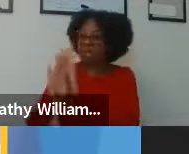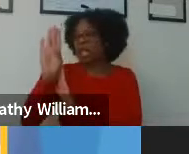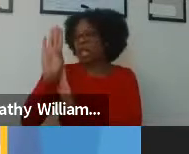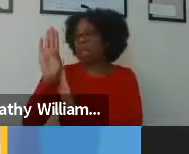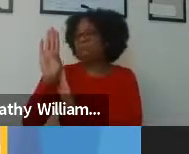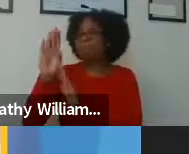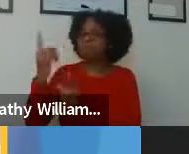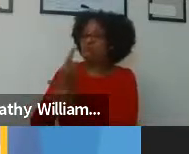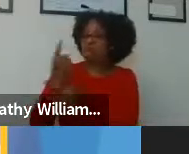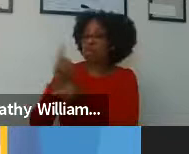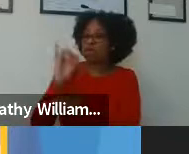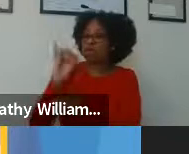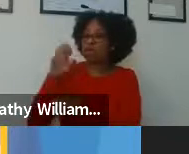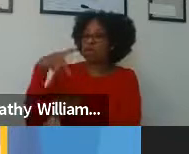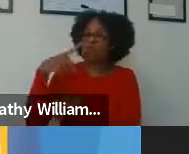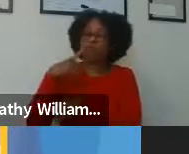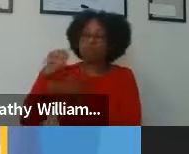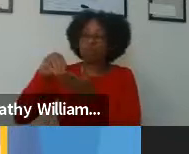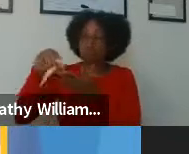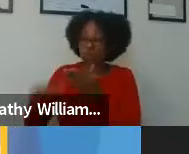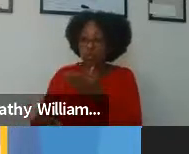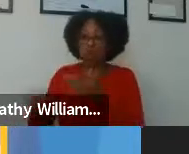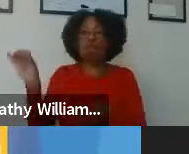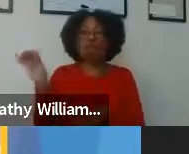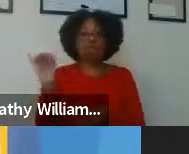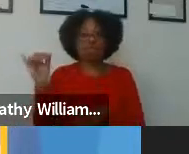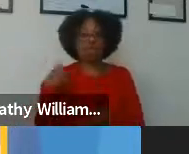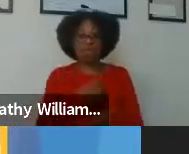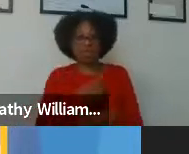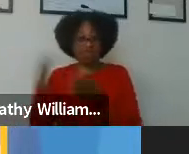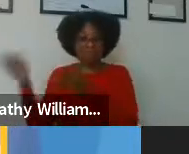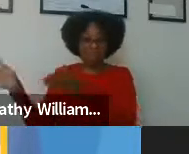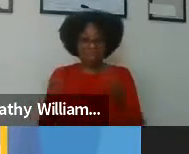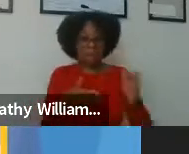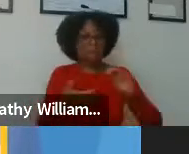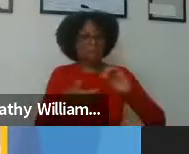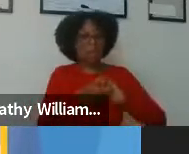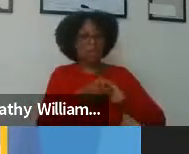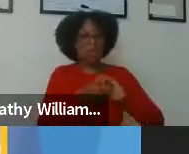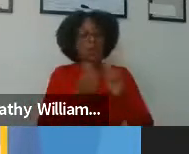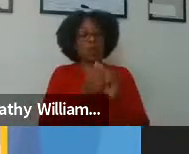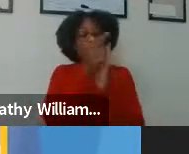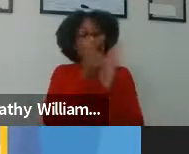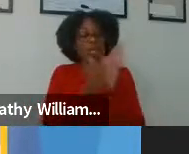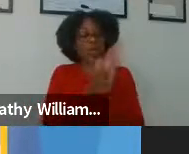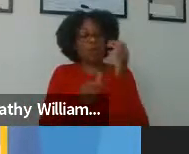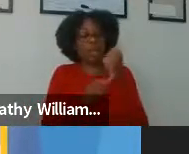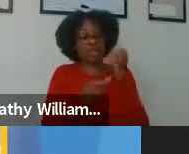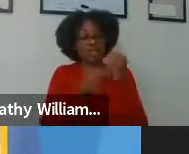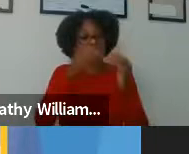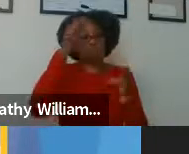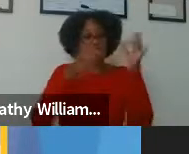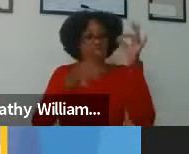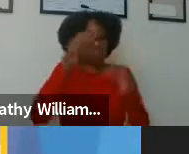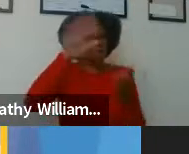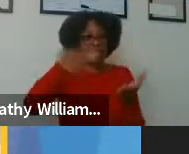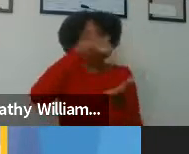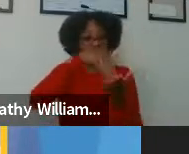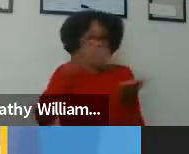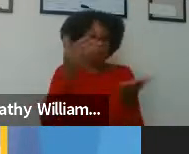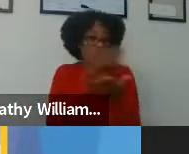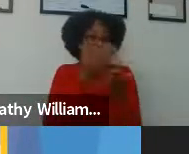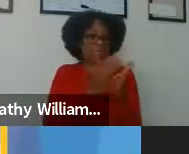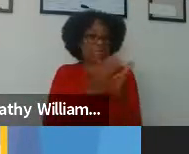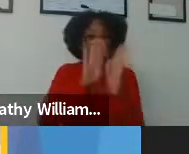dLCV also has plans in the works to partner with Legal Aid Justice Center on their newly developed special education pro